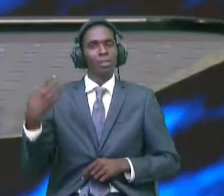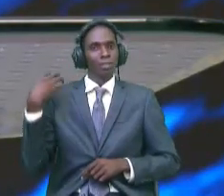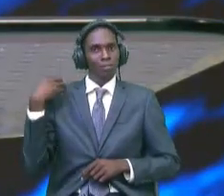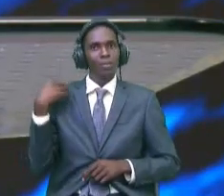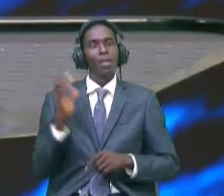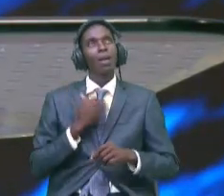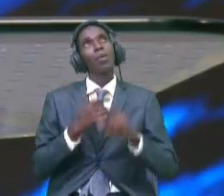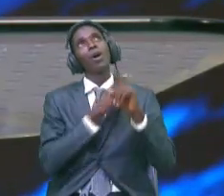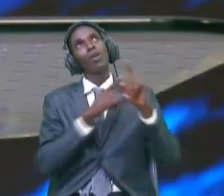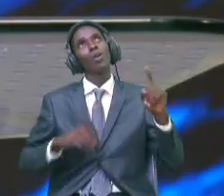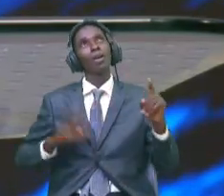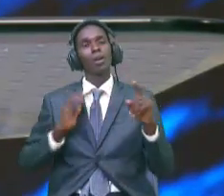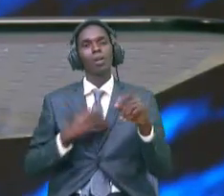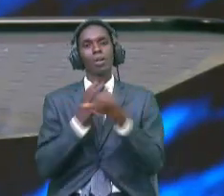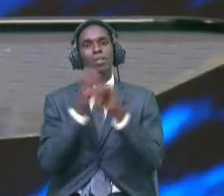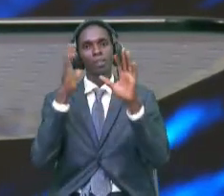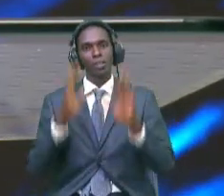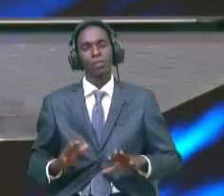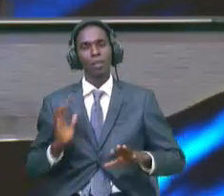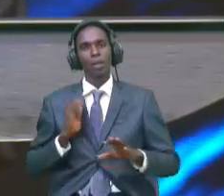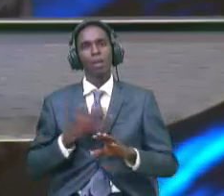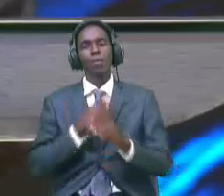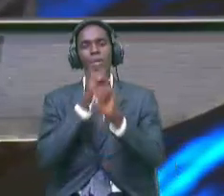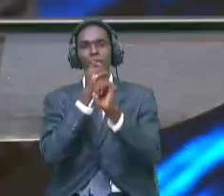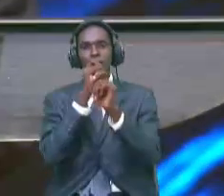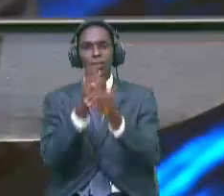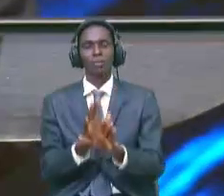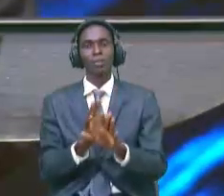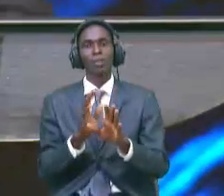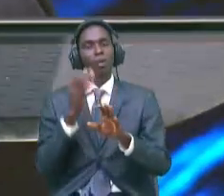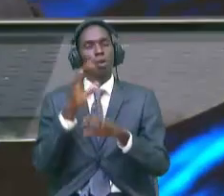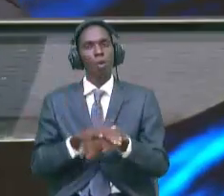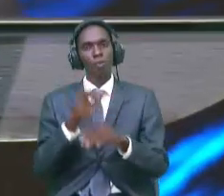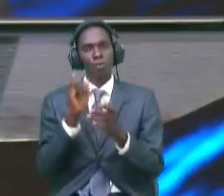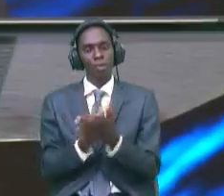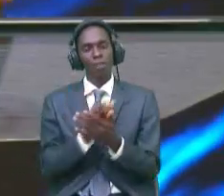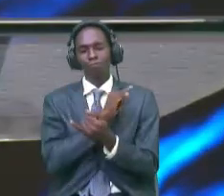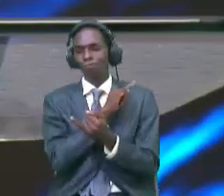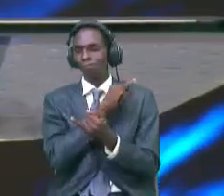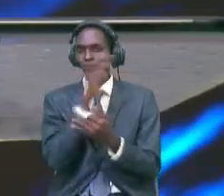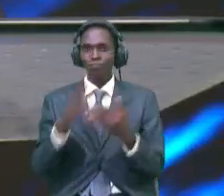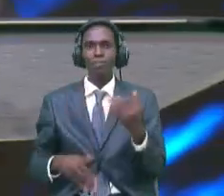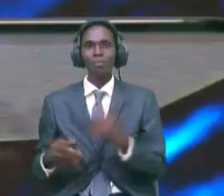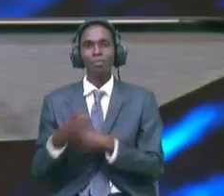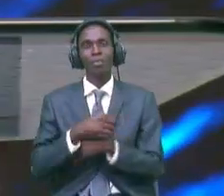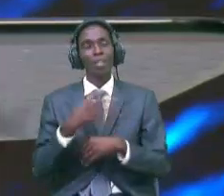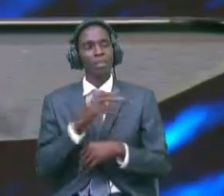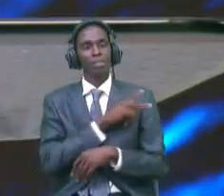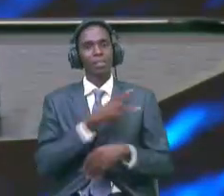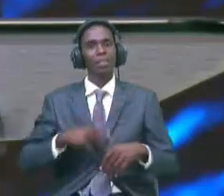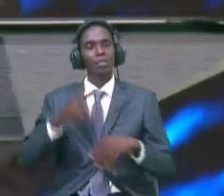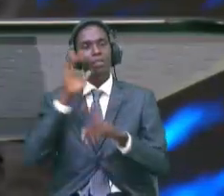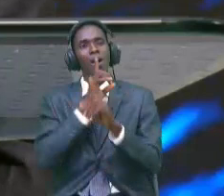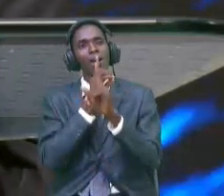our Savior, our Redeemer, our Rewarder, on that final day, and the King shall answer and